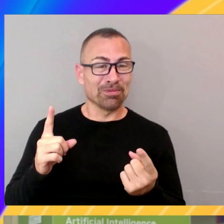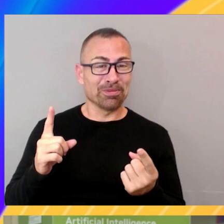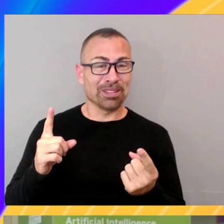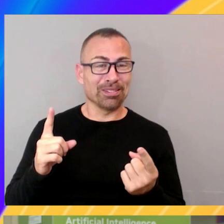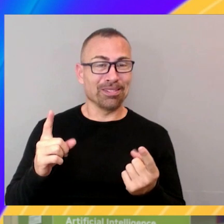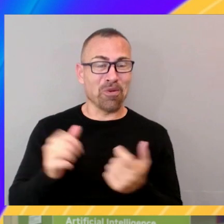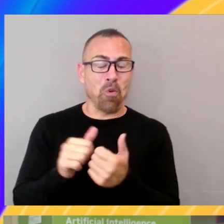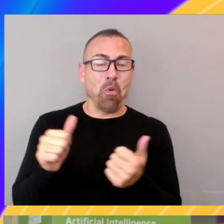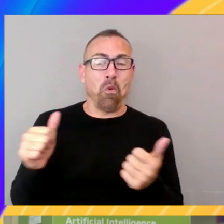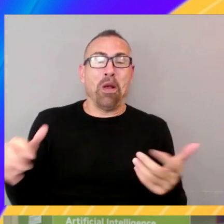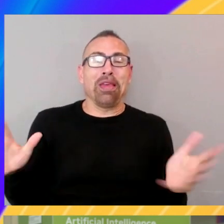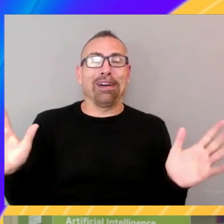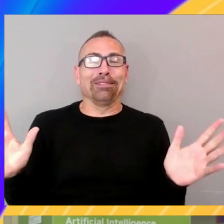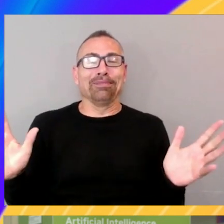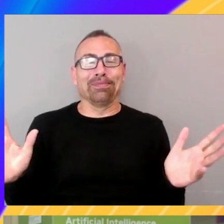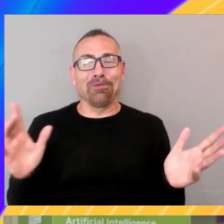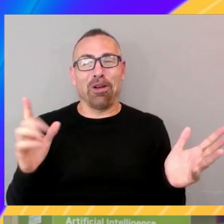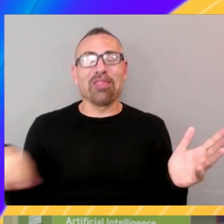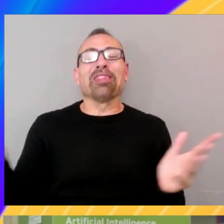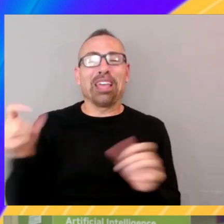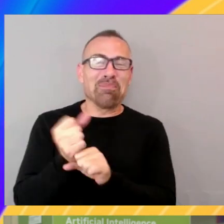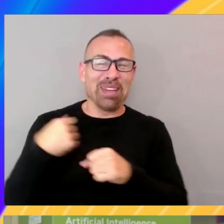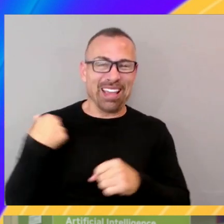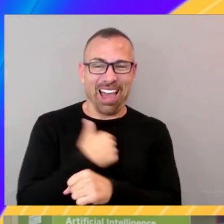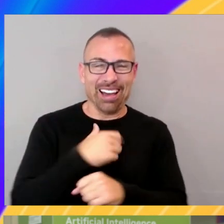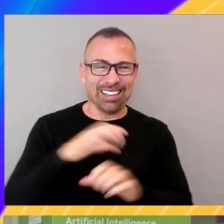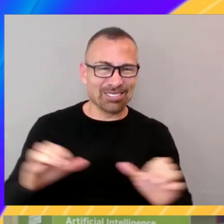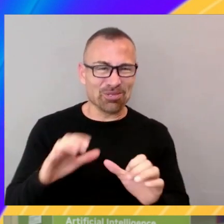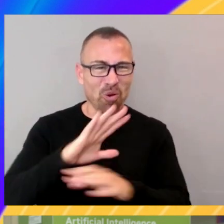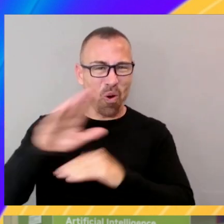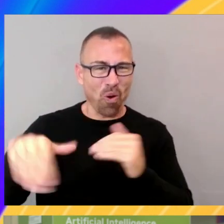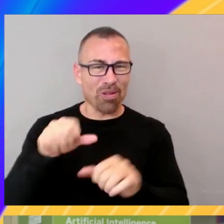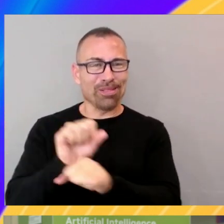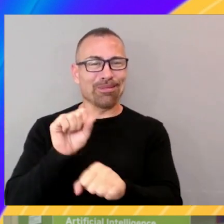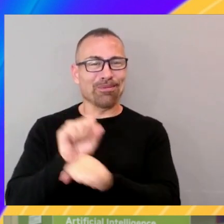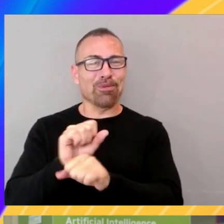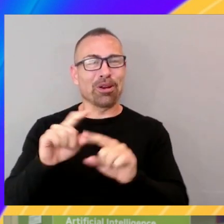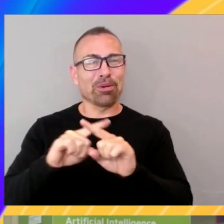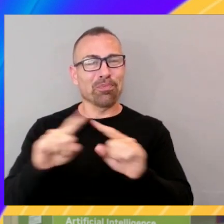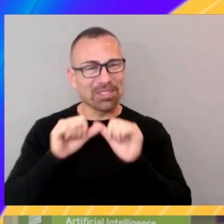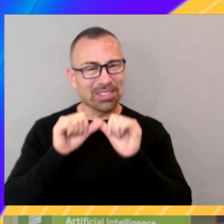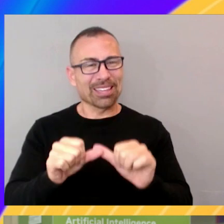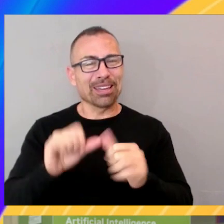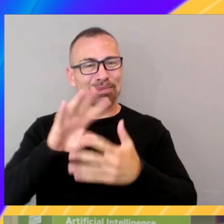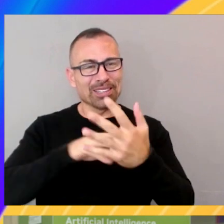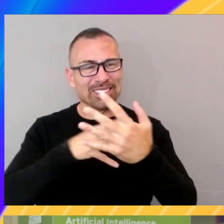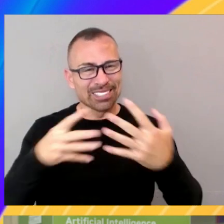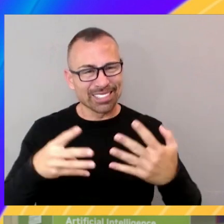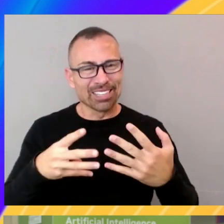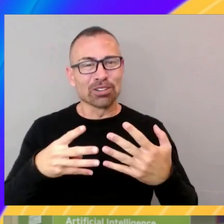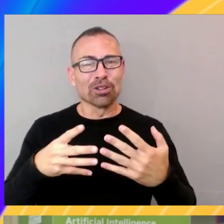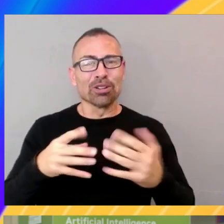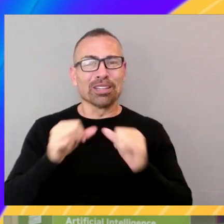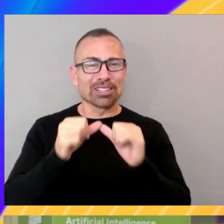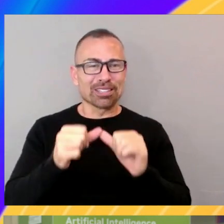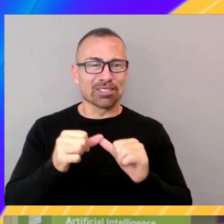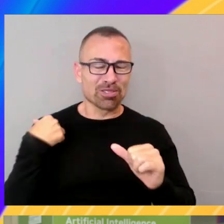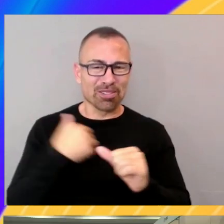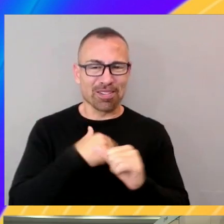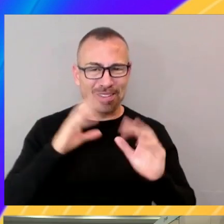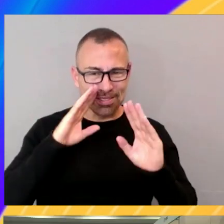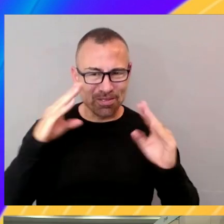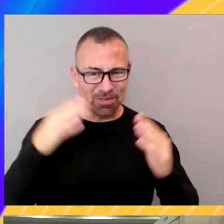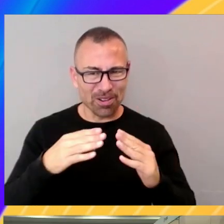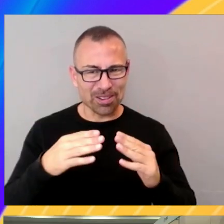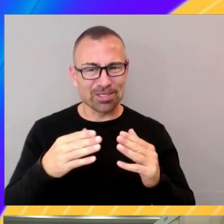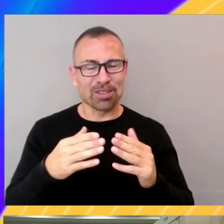like they made us do all the work. But they kept us going and kind of helped aim us to where we were going and kept us up with the right training we